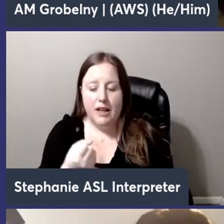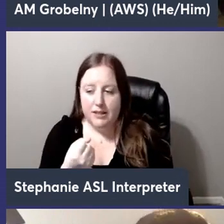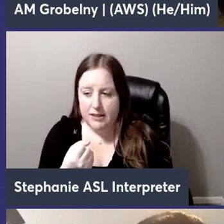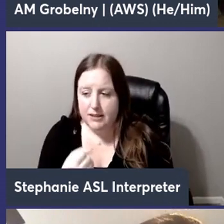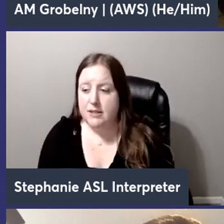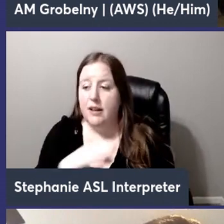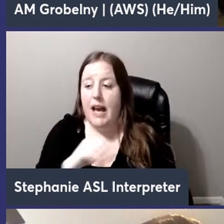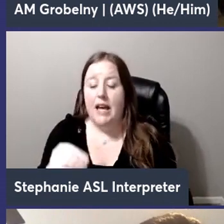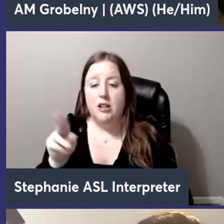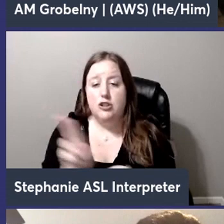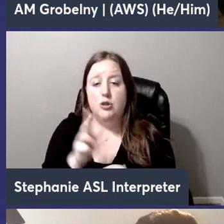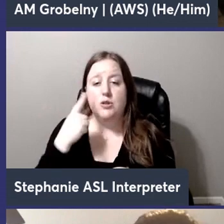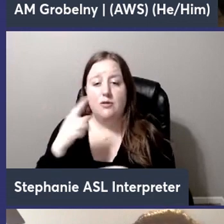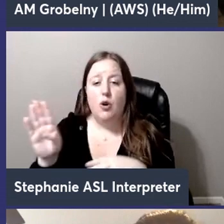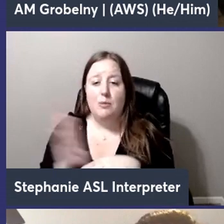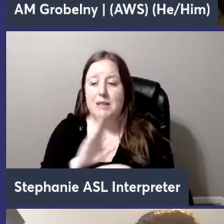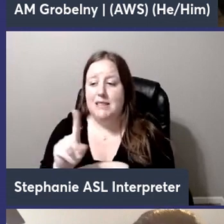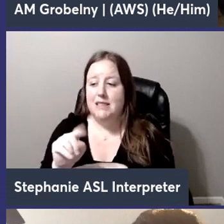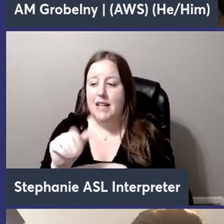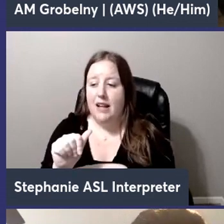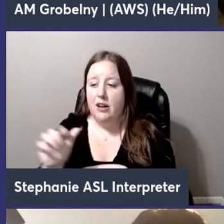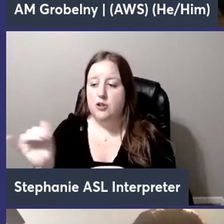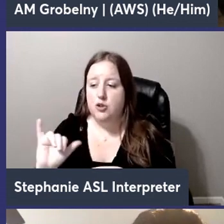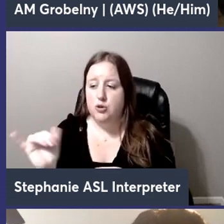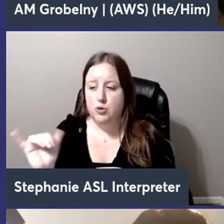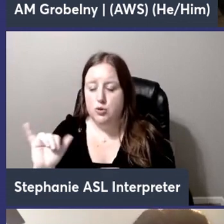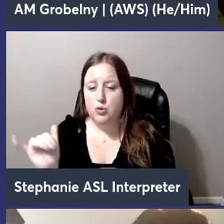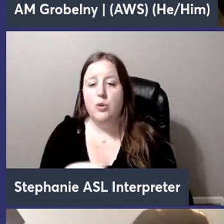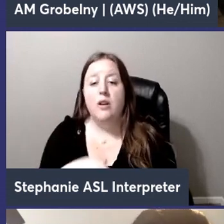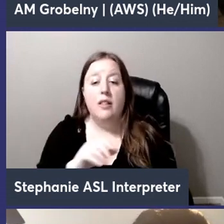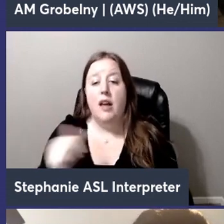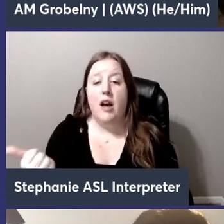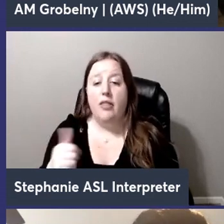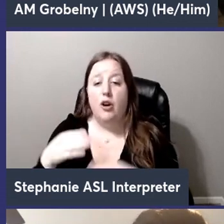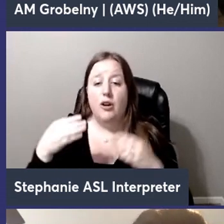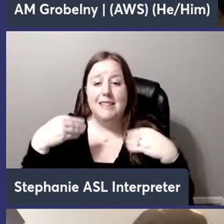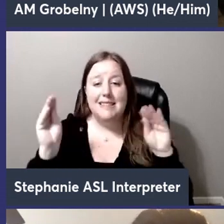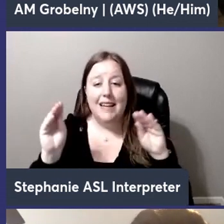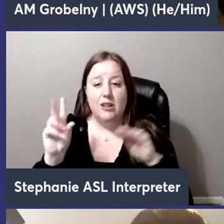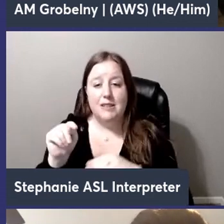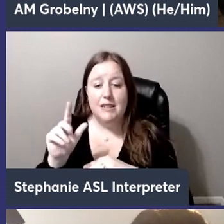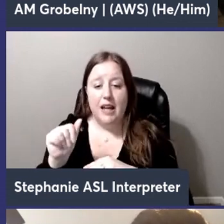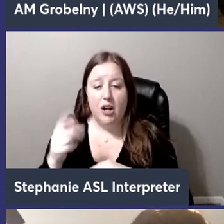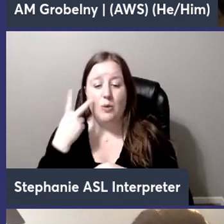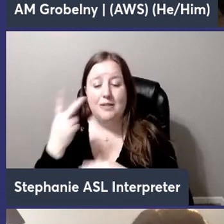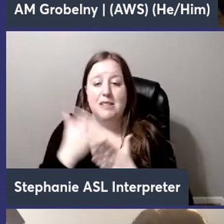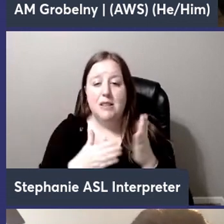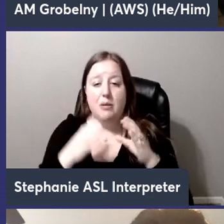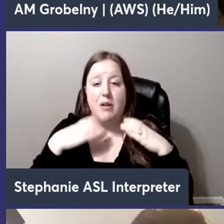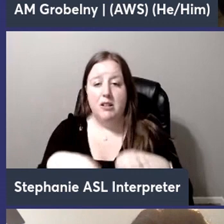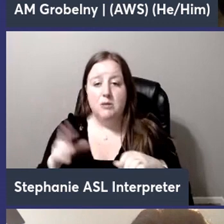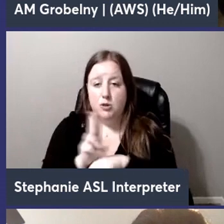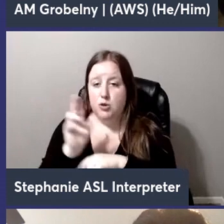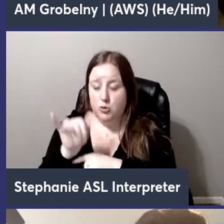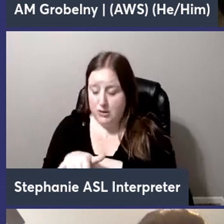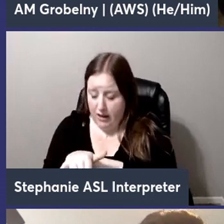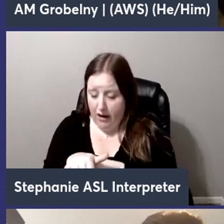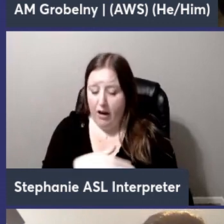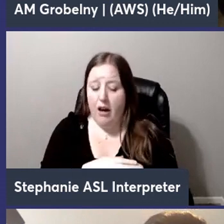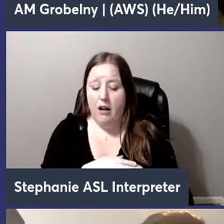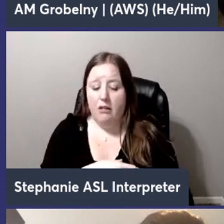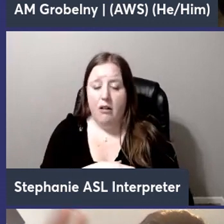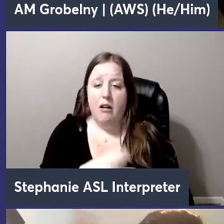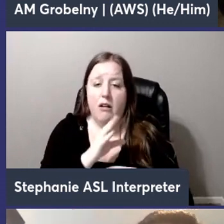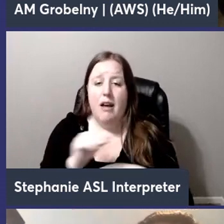it's used for business data as well. The other one is, you know, sales data. We've seen some customers use that, run heuristics and